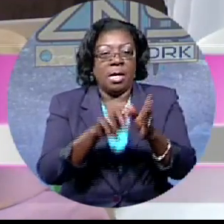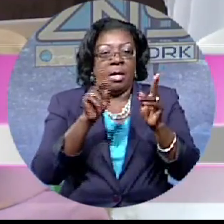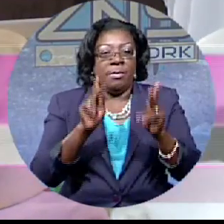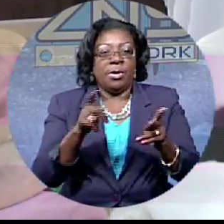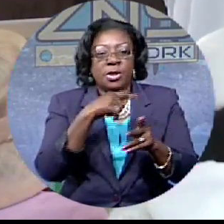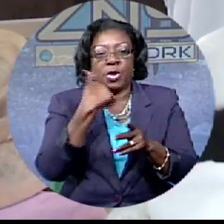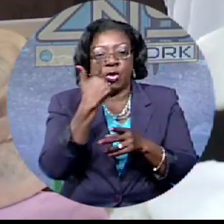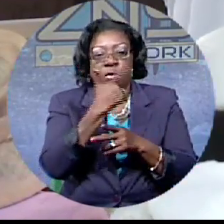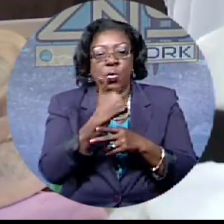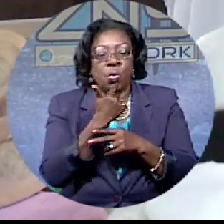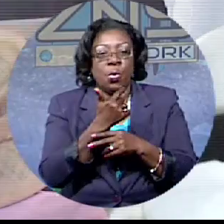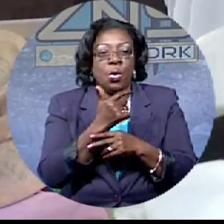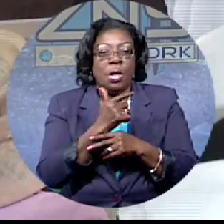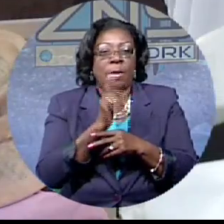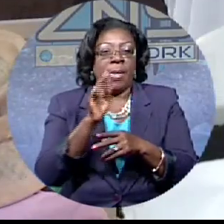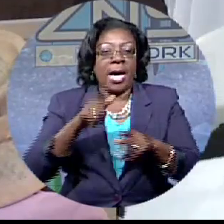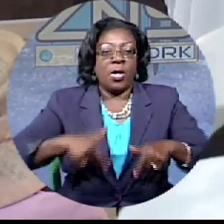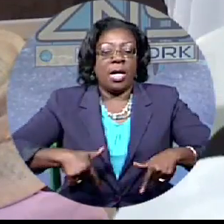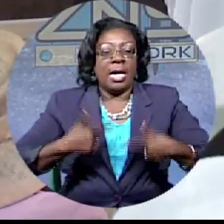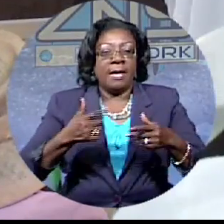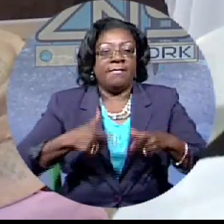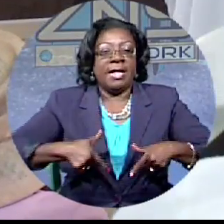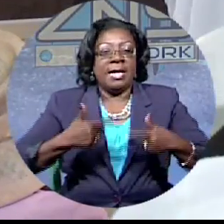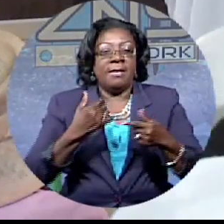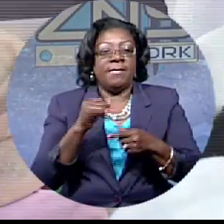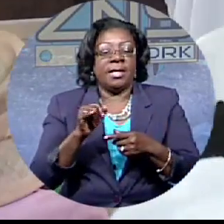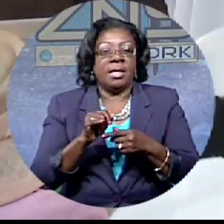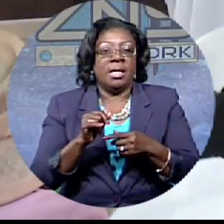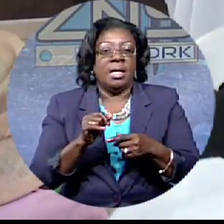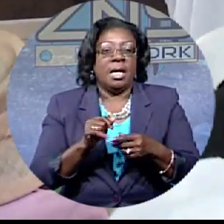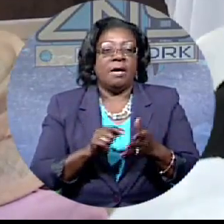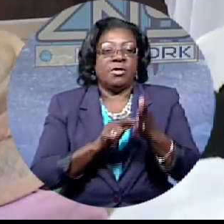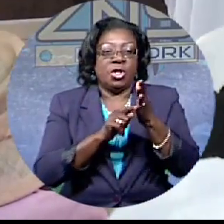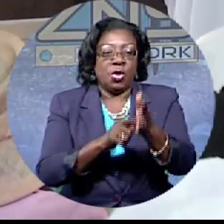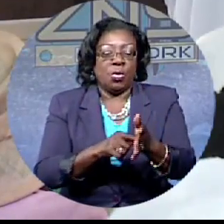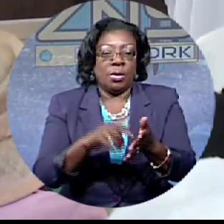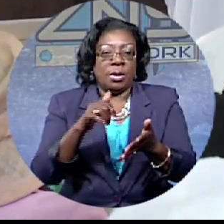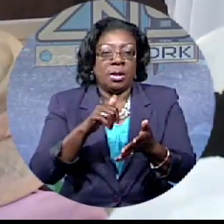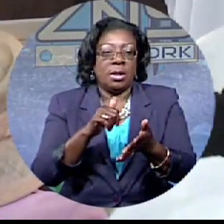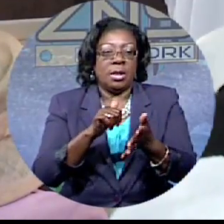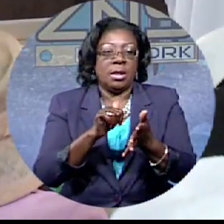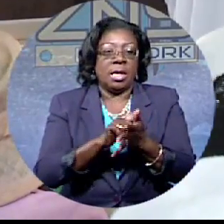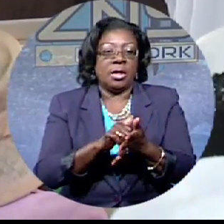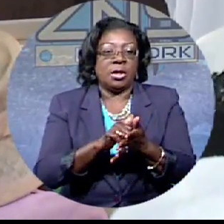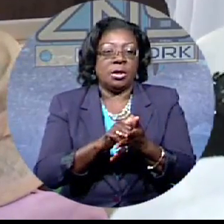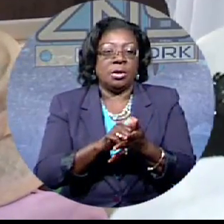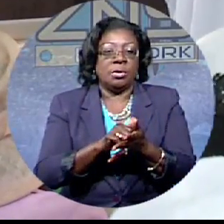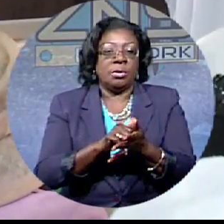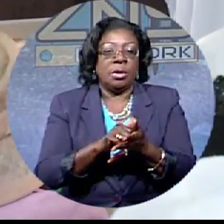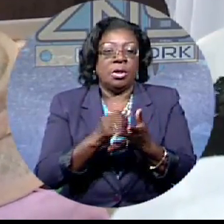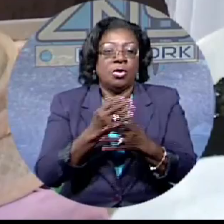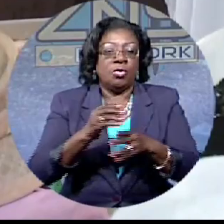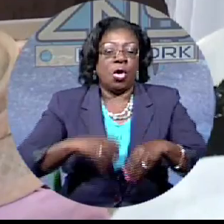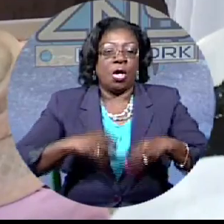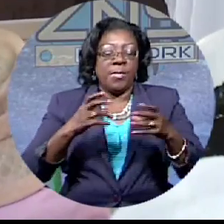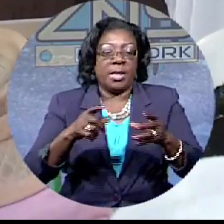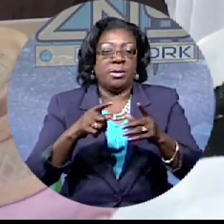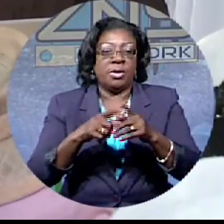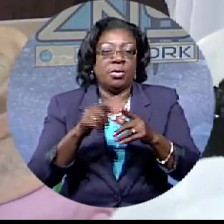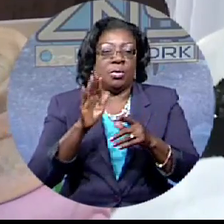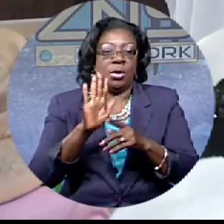persons who by your life and involvement indicate the importance of God through your commitment to your